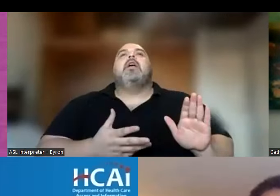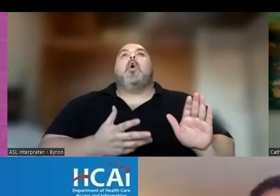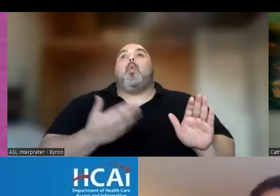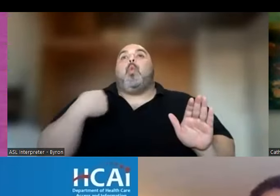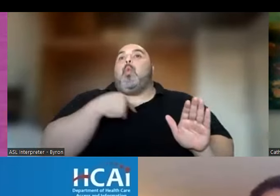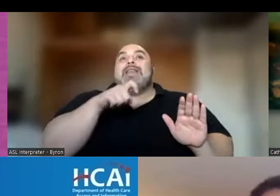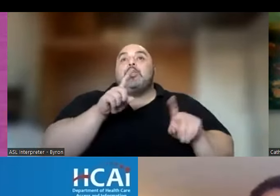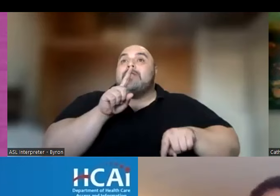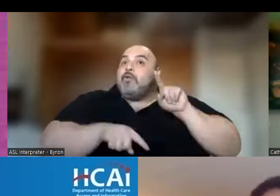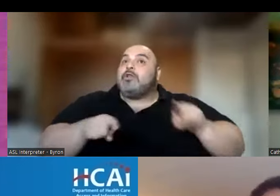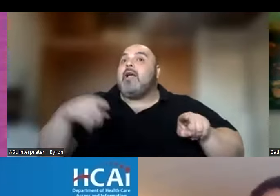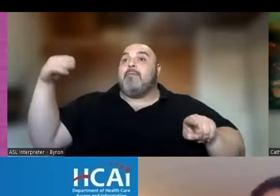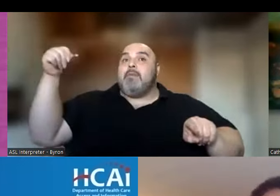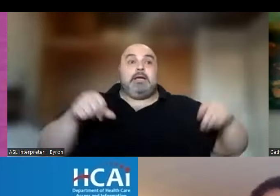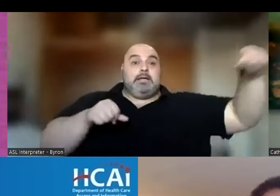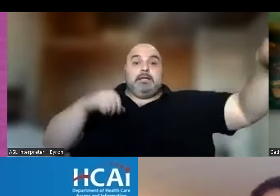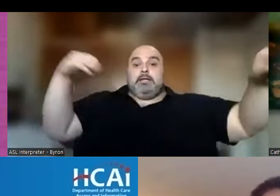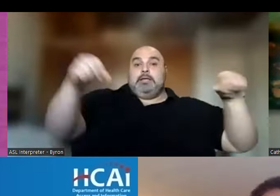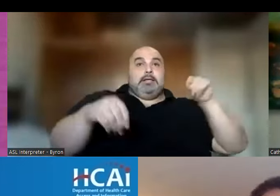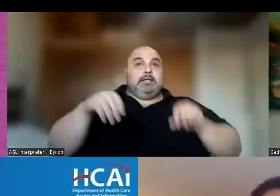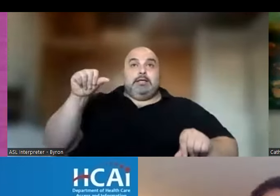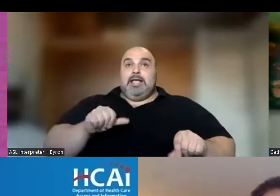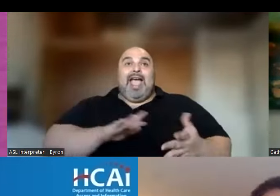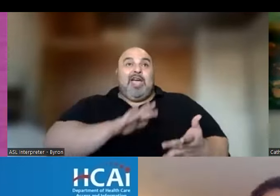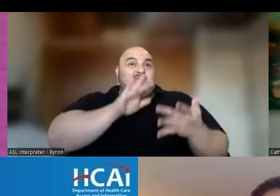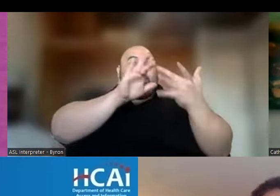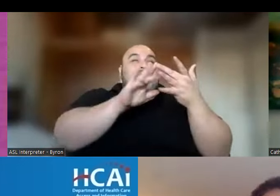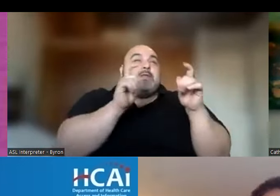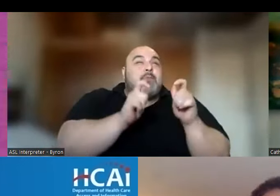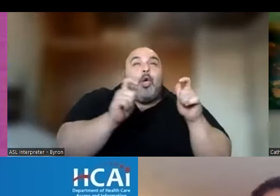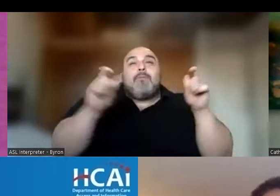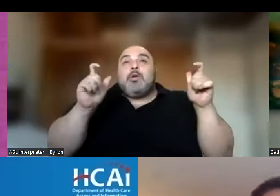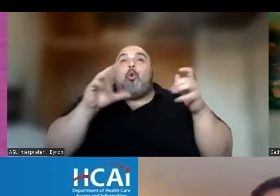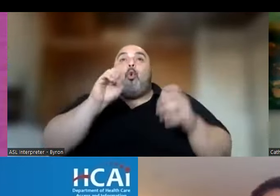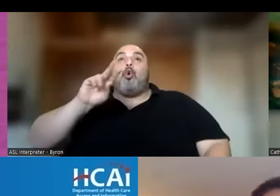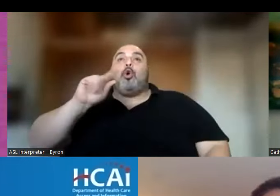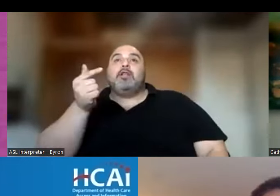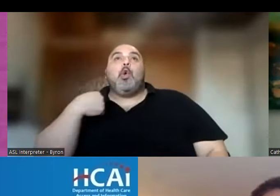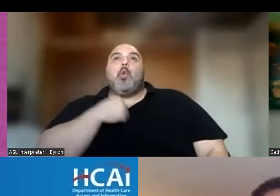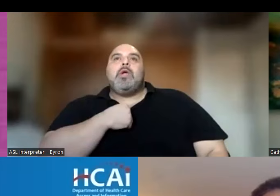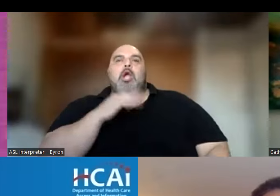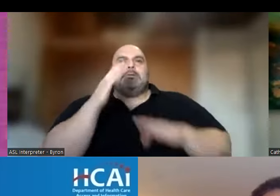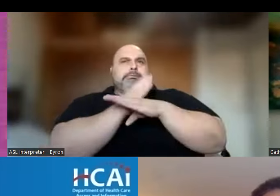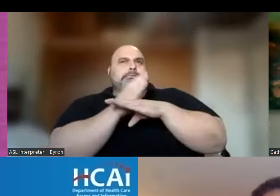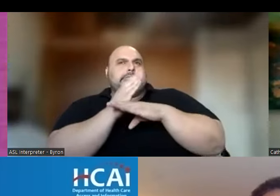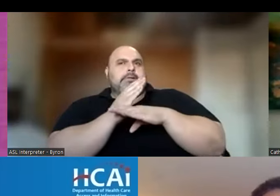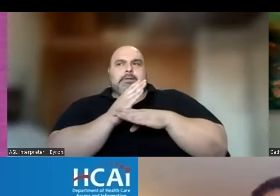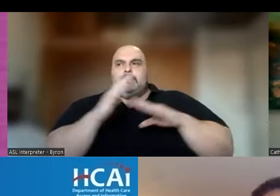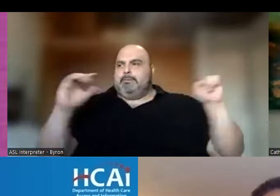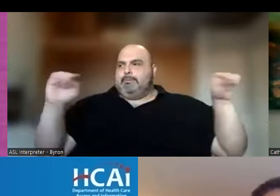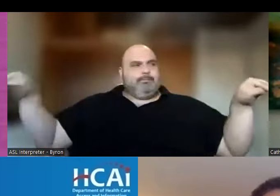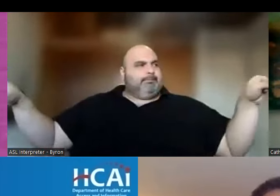diversify the funding streams and really reach those small and medium-sized organizations. We're acting as intermediary for many of them, building up